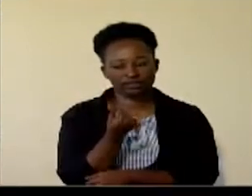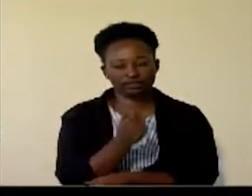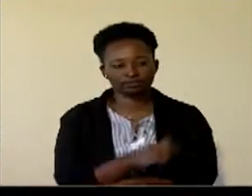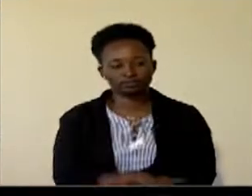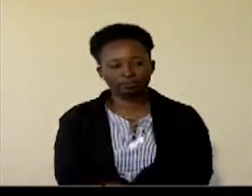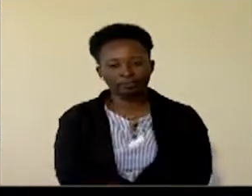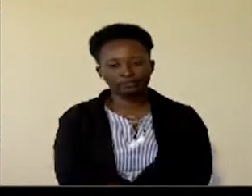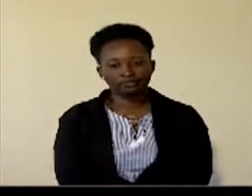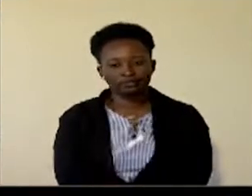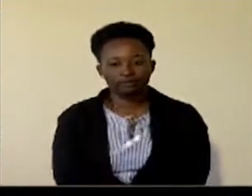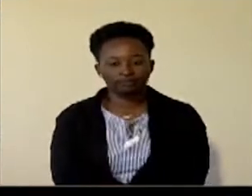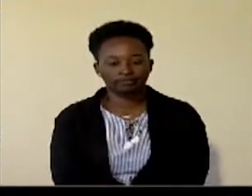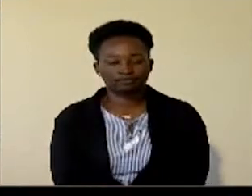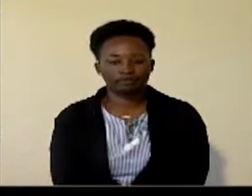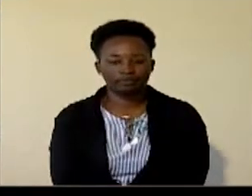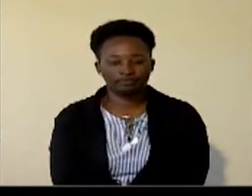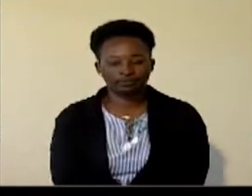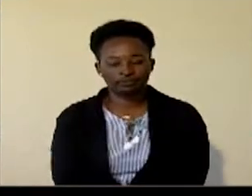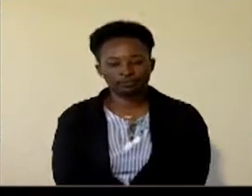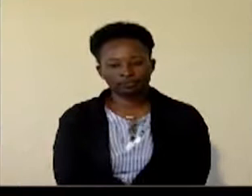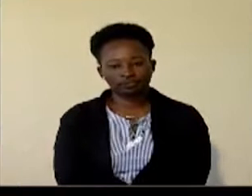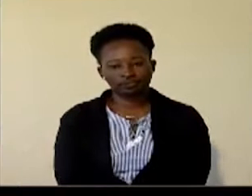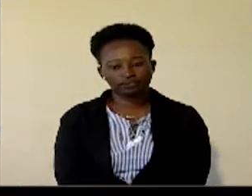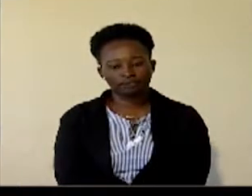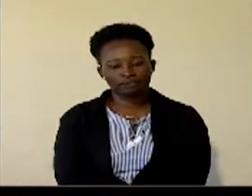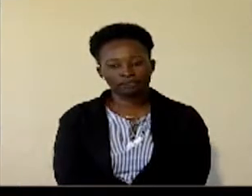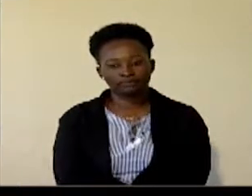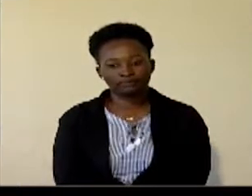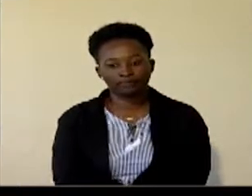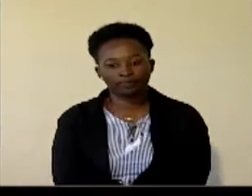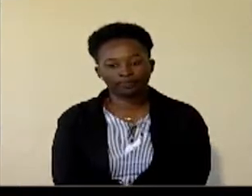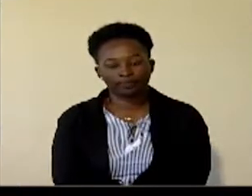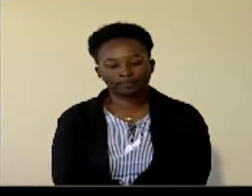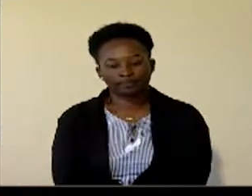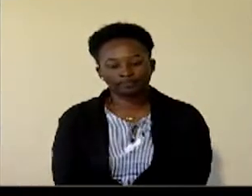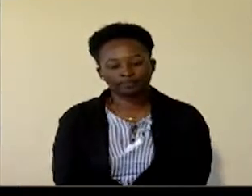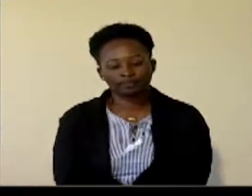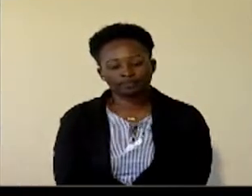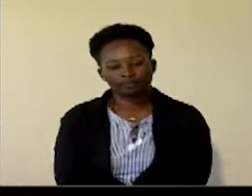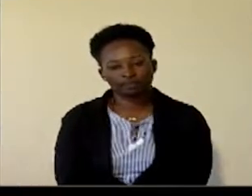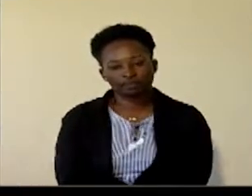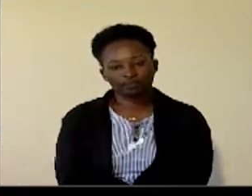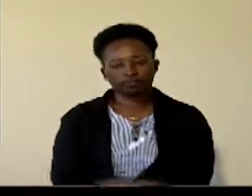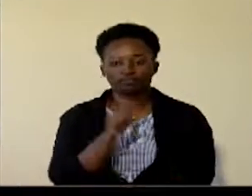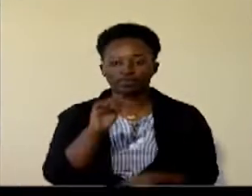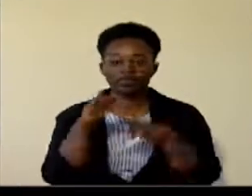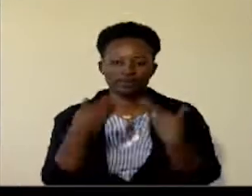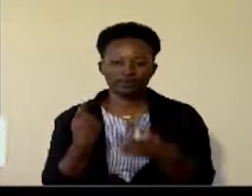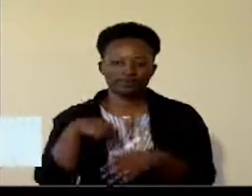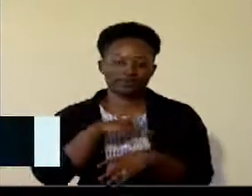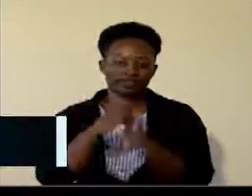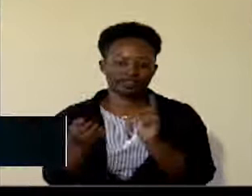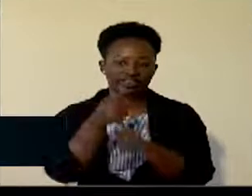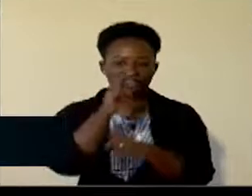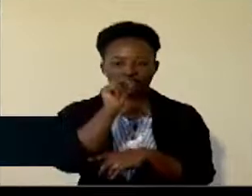Is 10 million francs. Is 10 million francs. That is how we get the